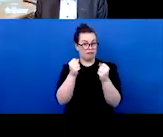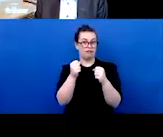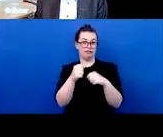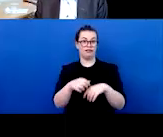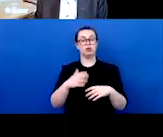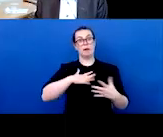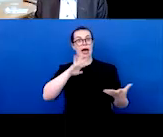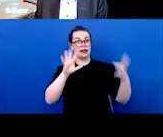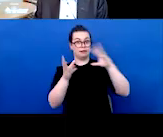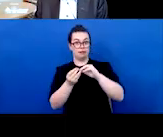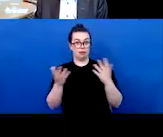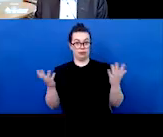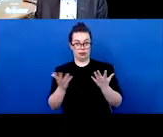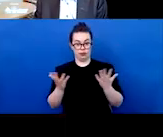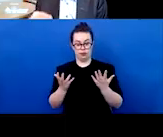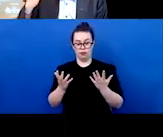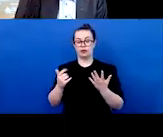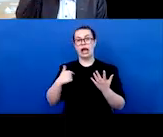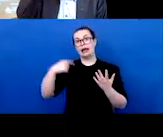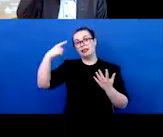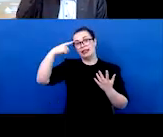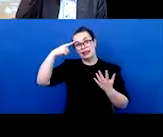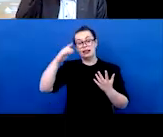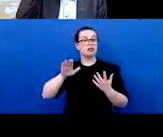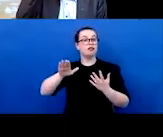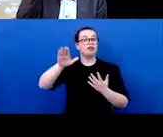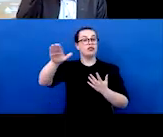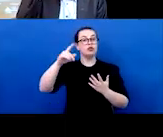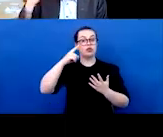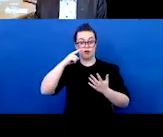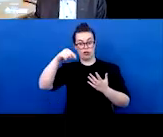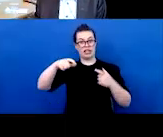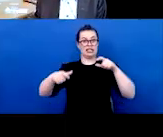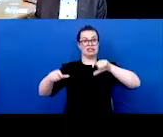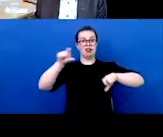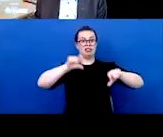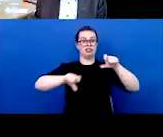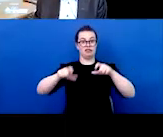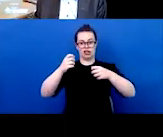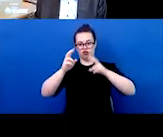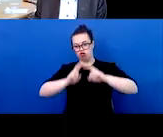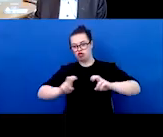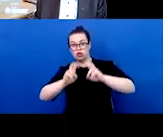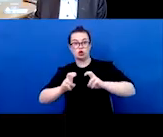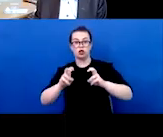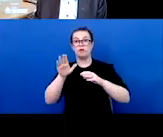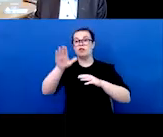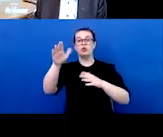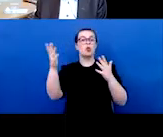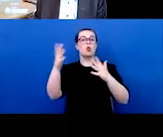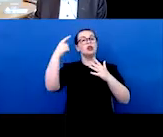I like to think that the future of a scientific field, whatever it is really,